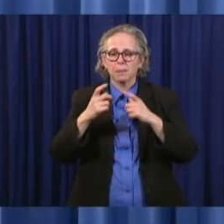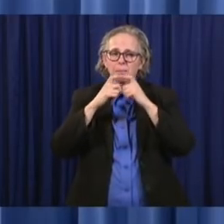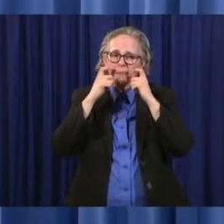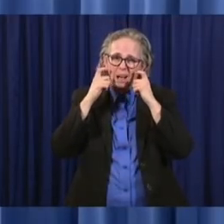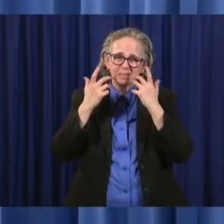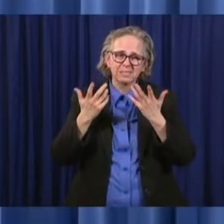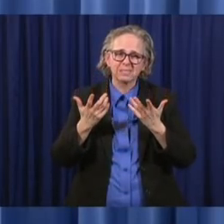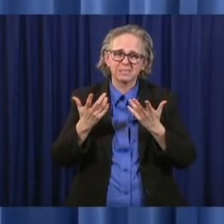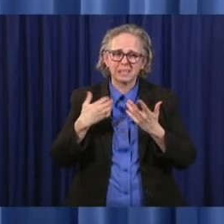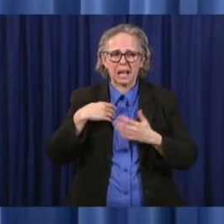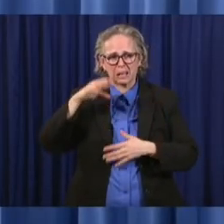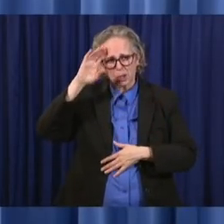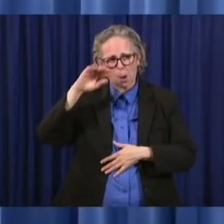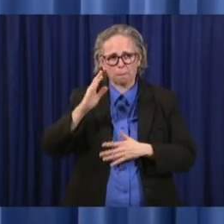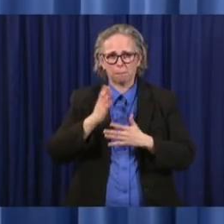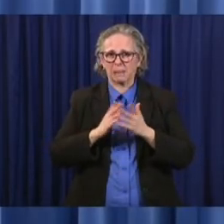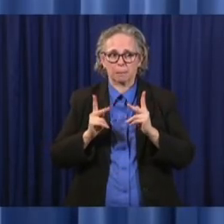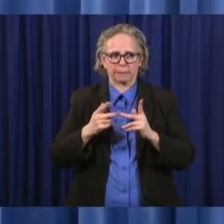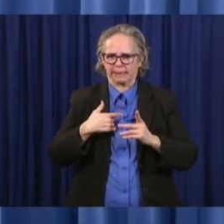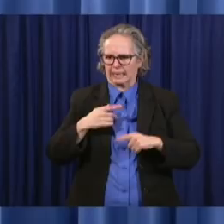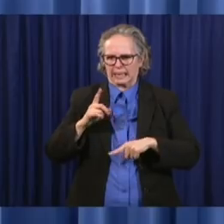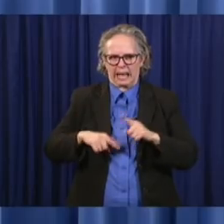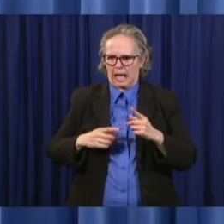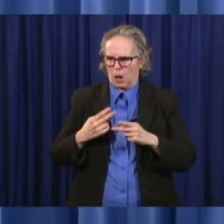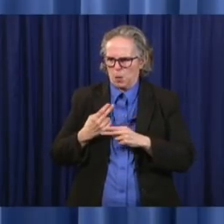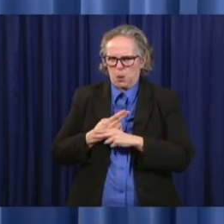can't physically wear them, and that's fine.